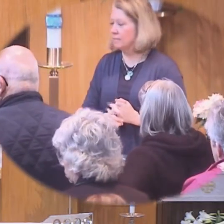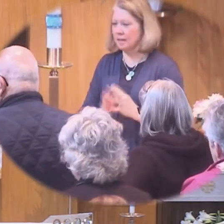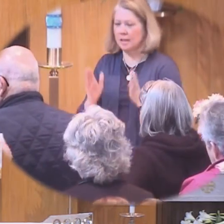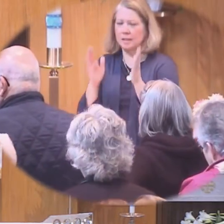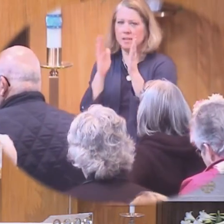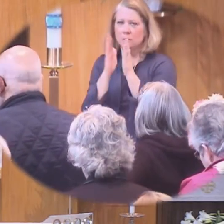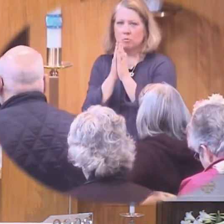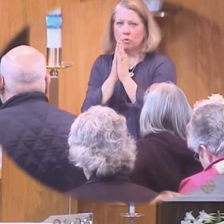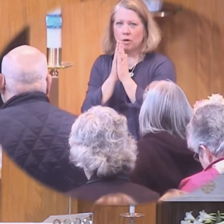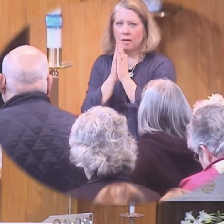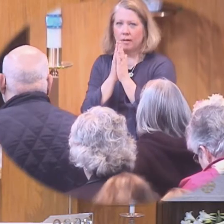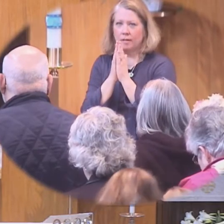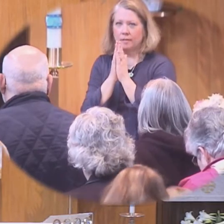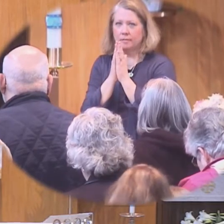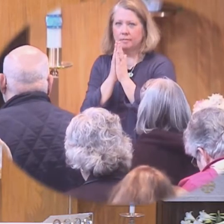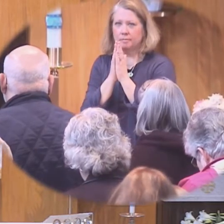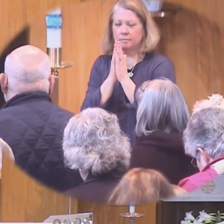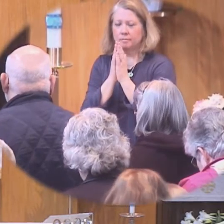Let us pray.